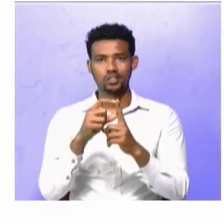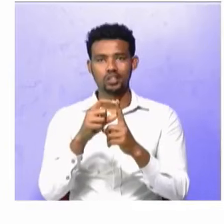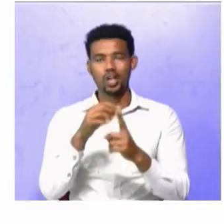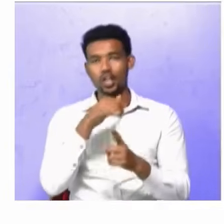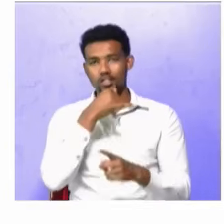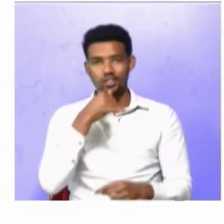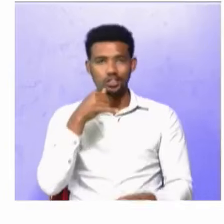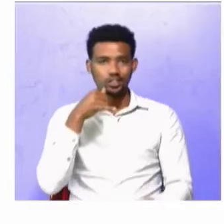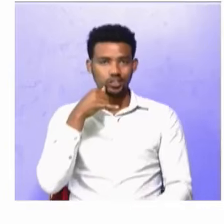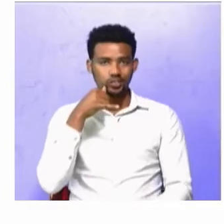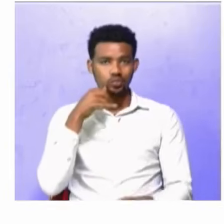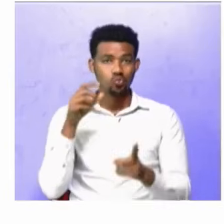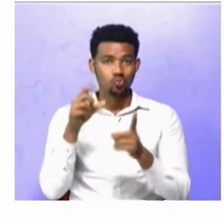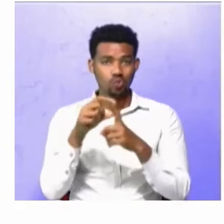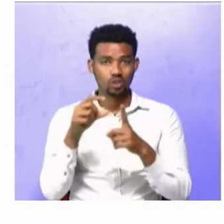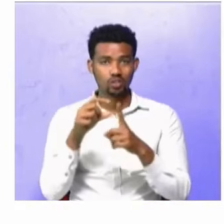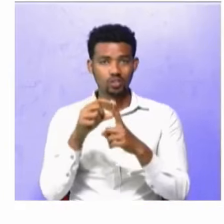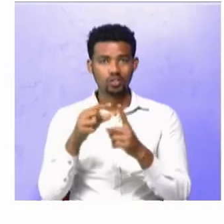adjectives